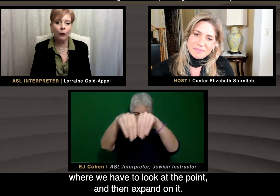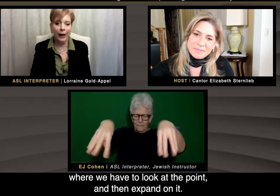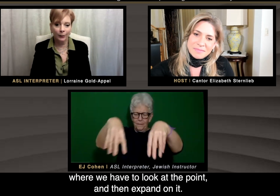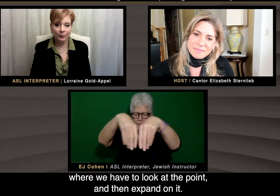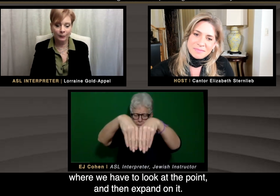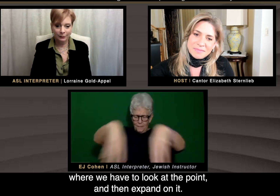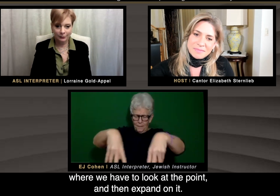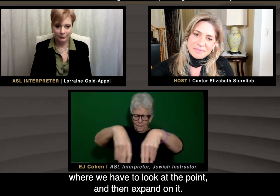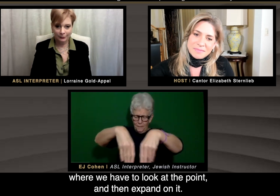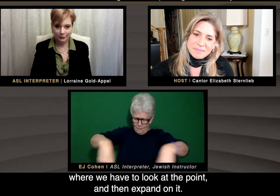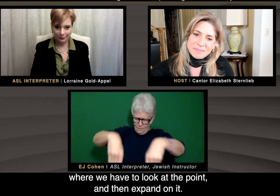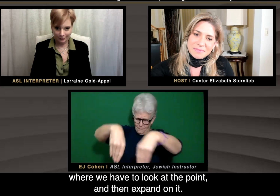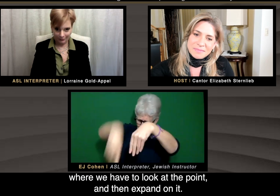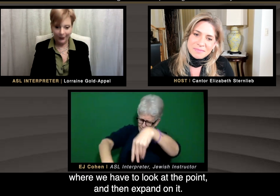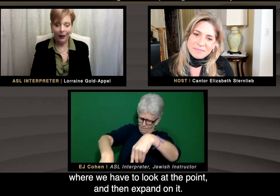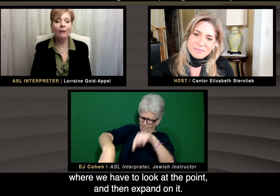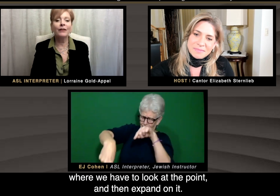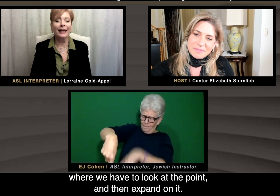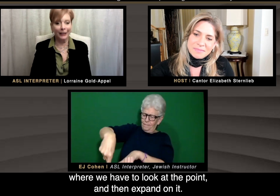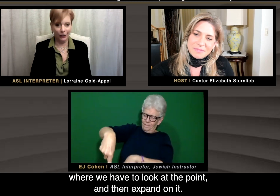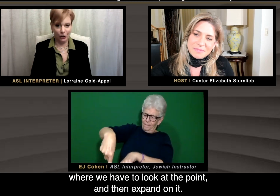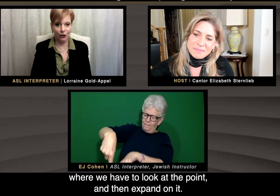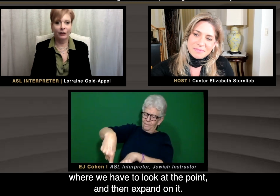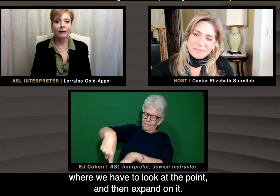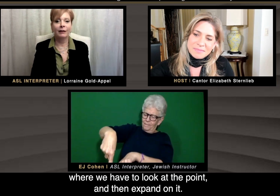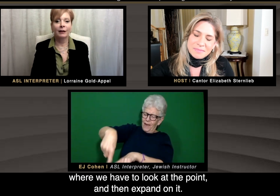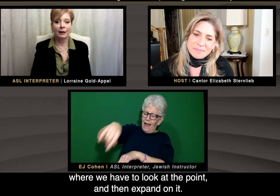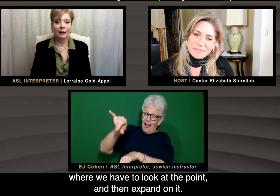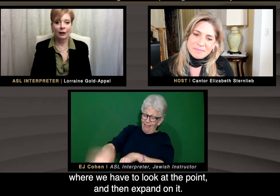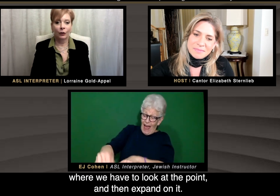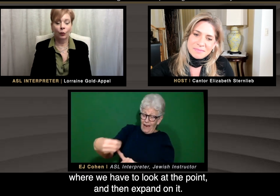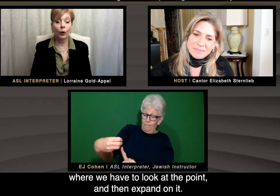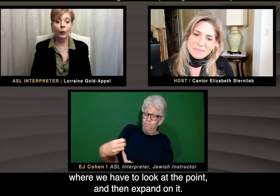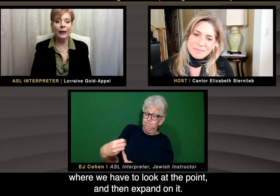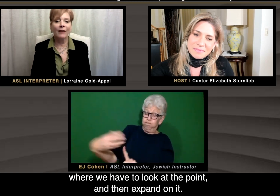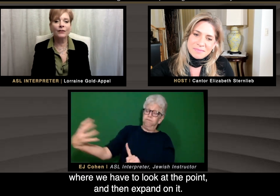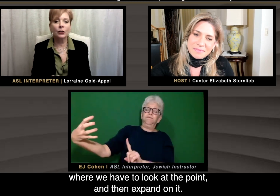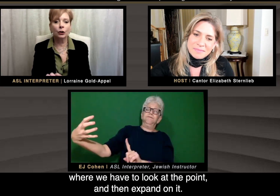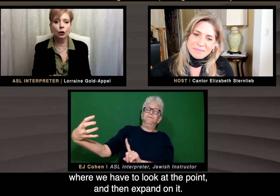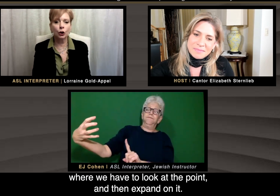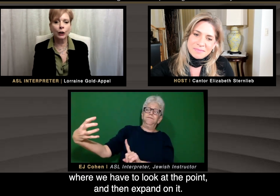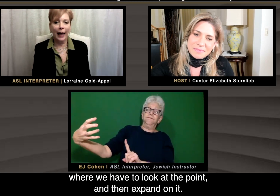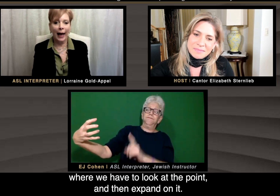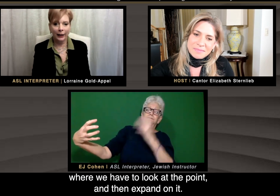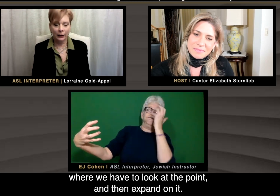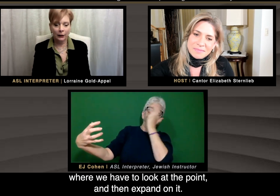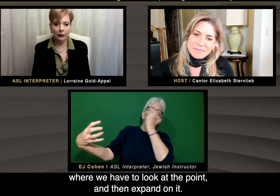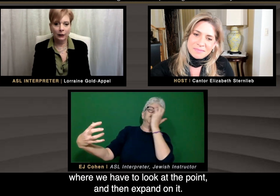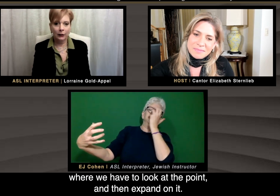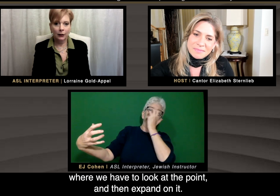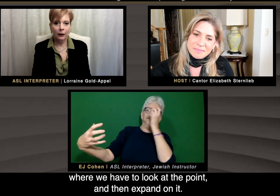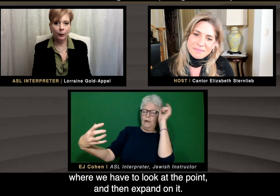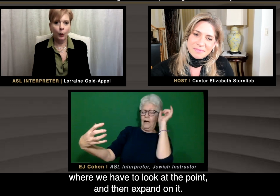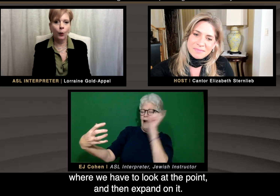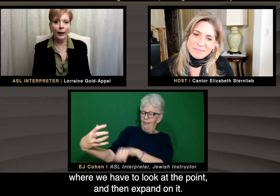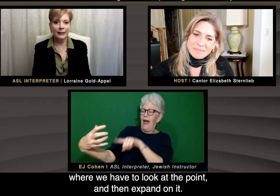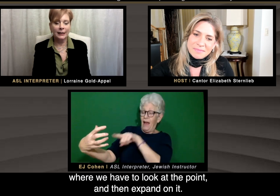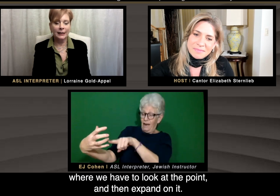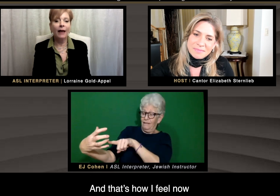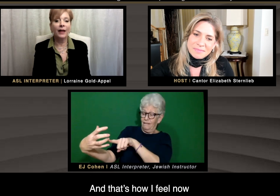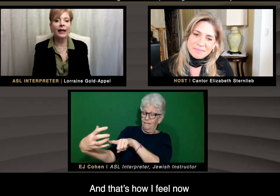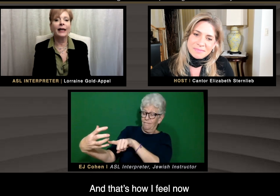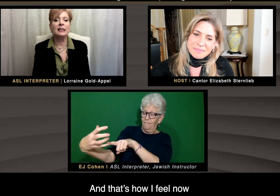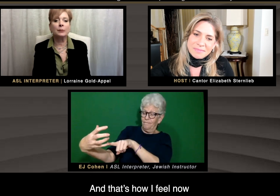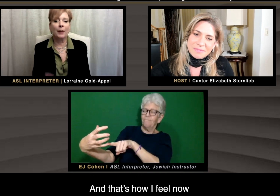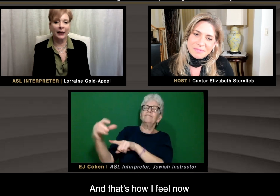the diagram of English, where we have to look at the